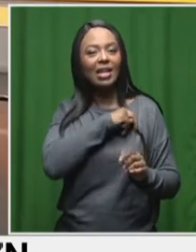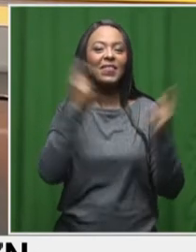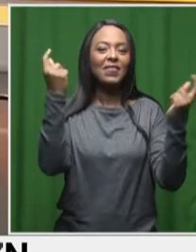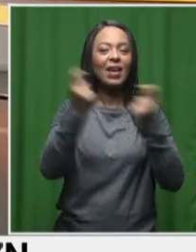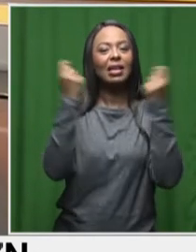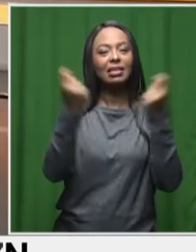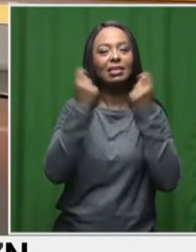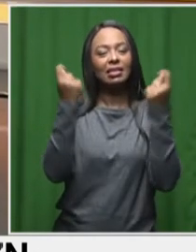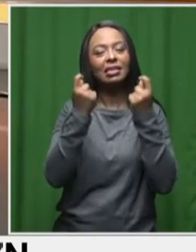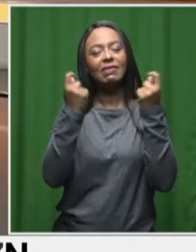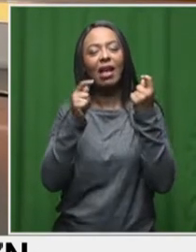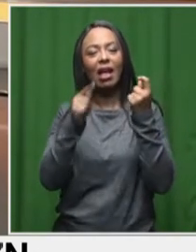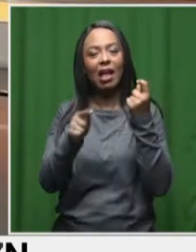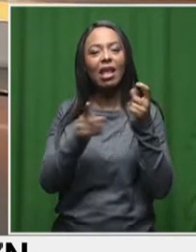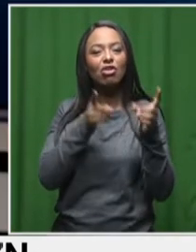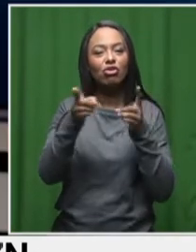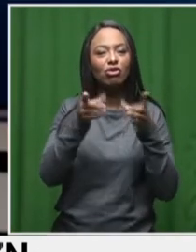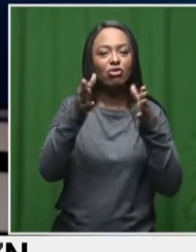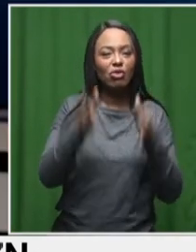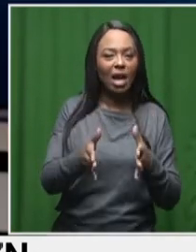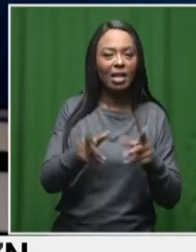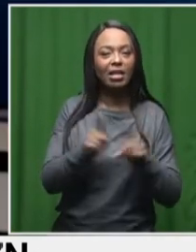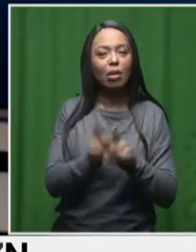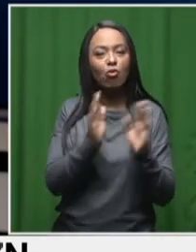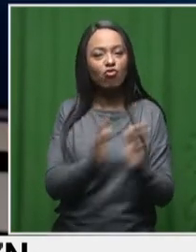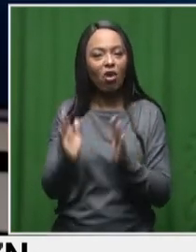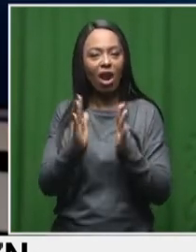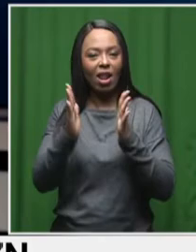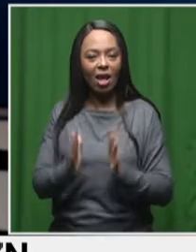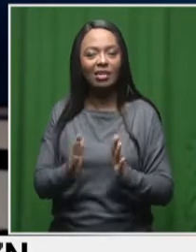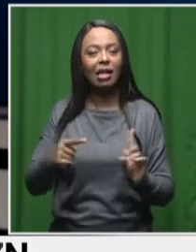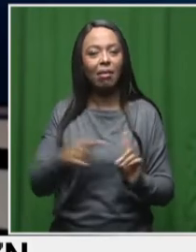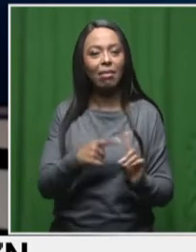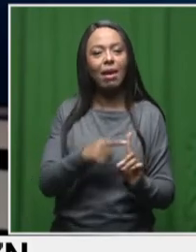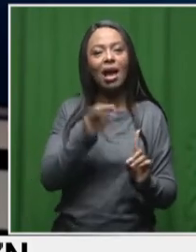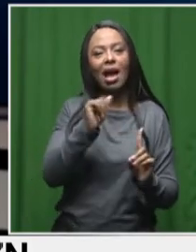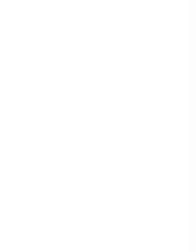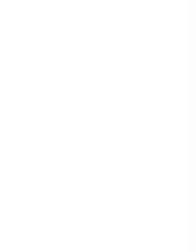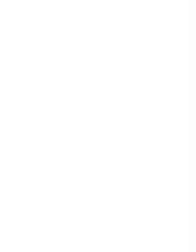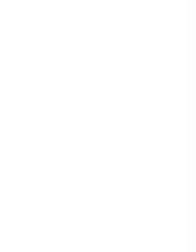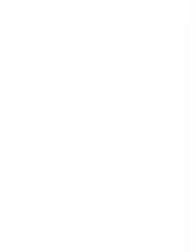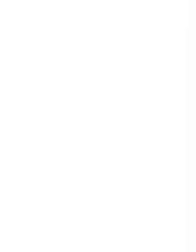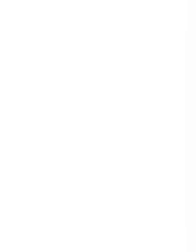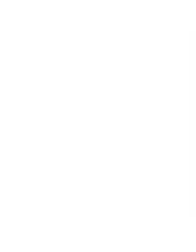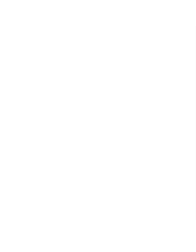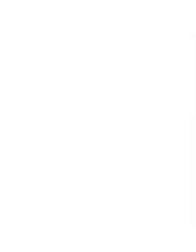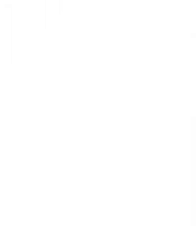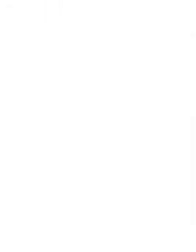festival director and organizer, Atlas Duma.